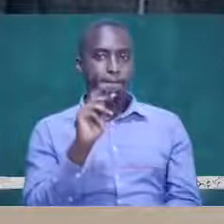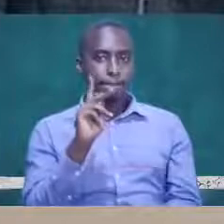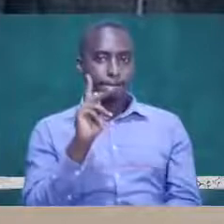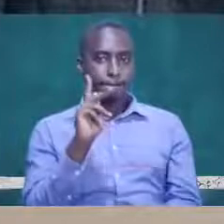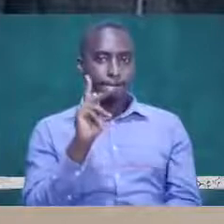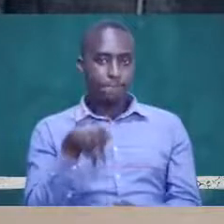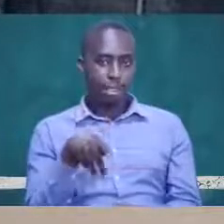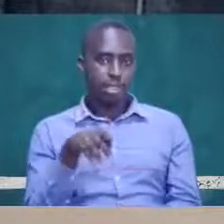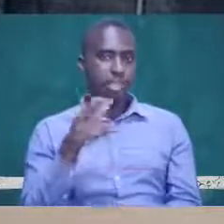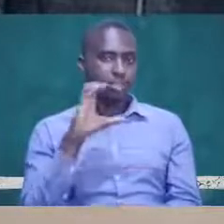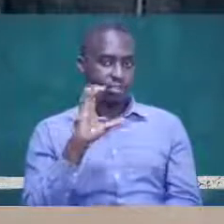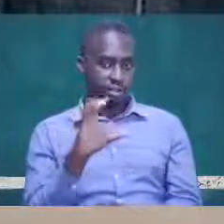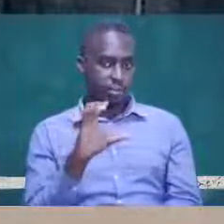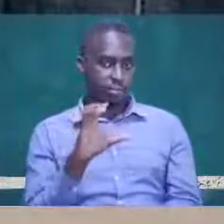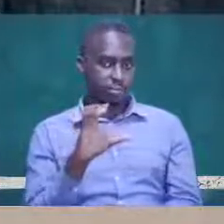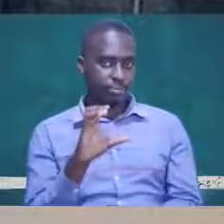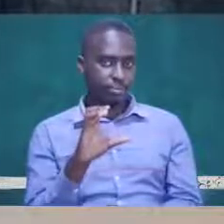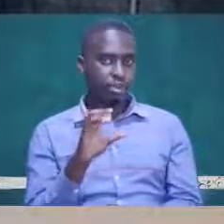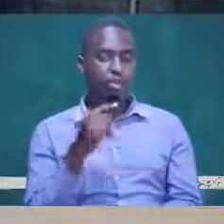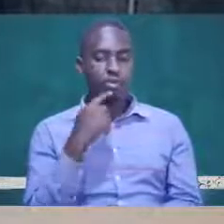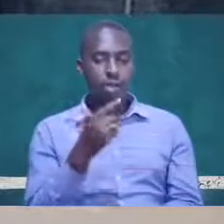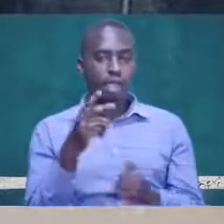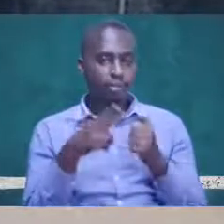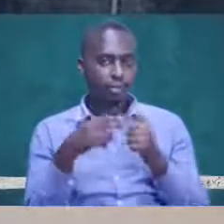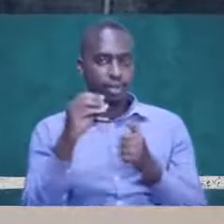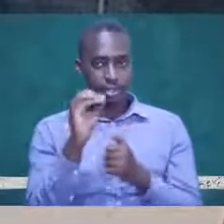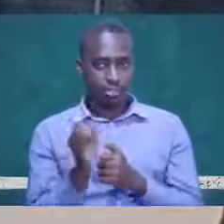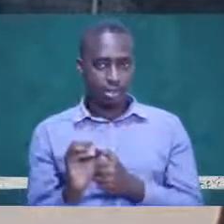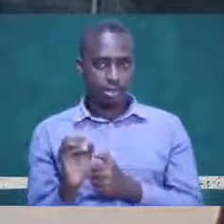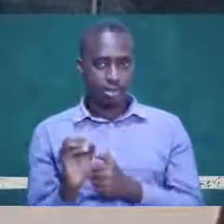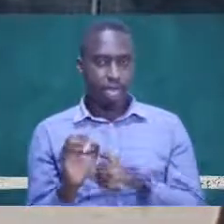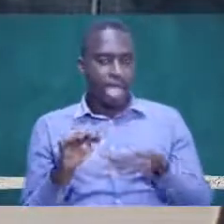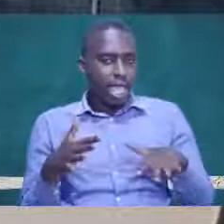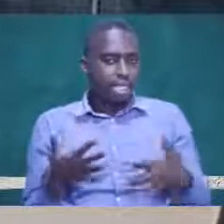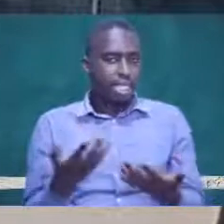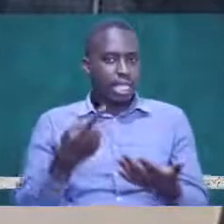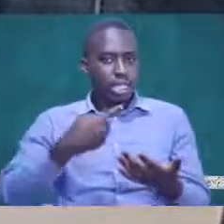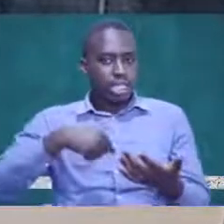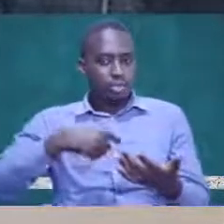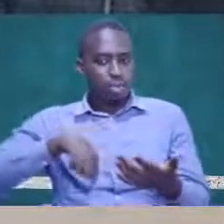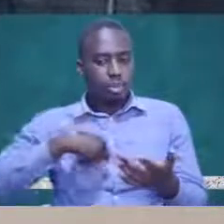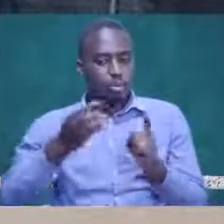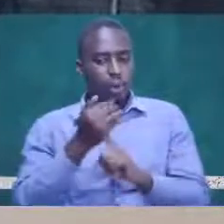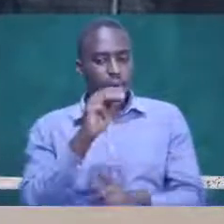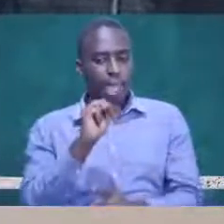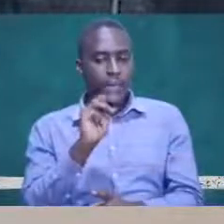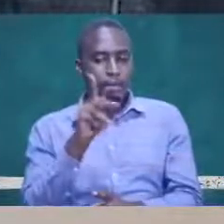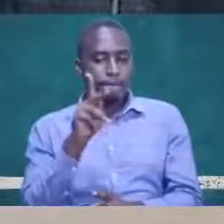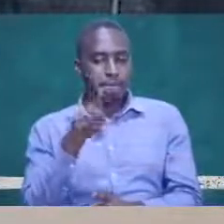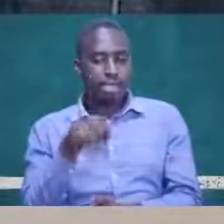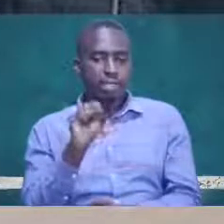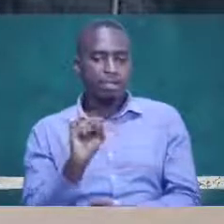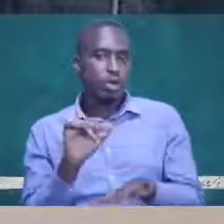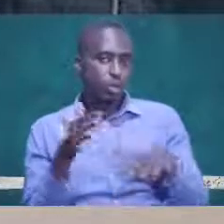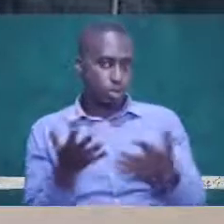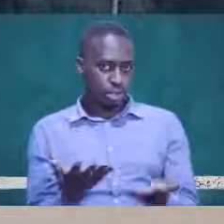marginal propensity to consume, which is 70%, how do we get marginal propensity to save? We are looking